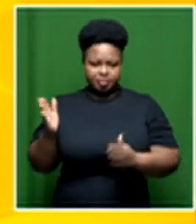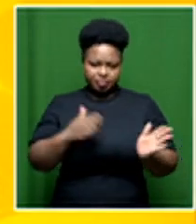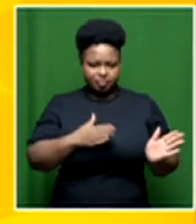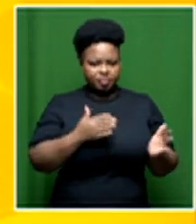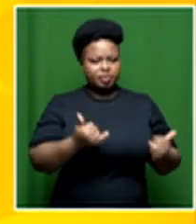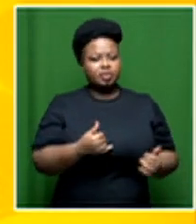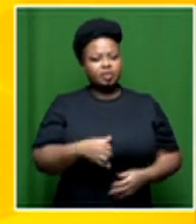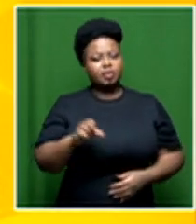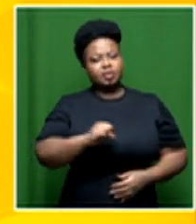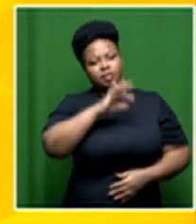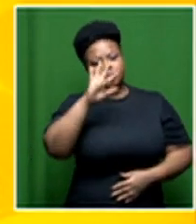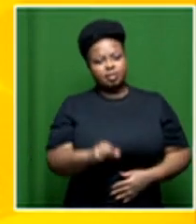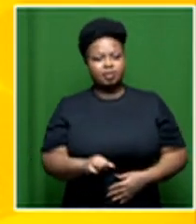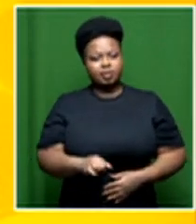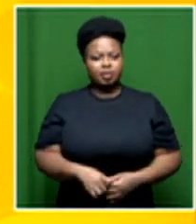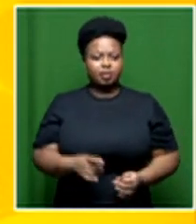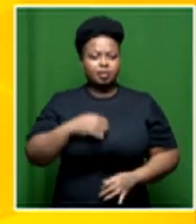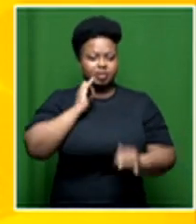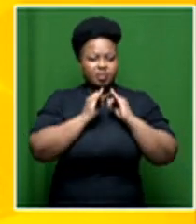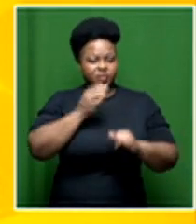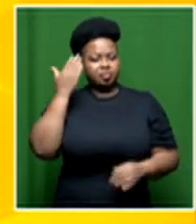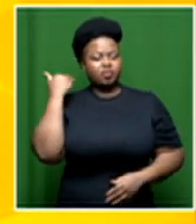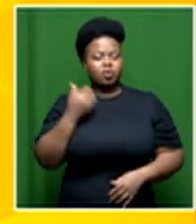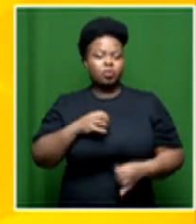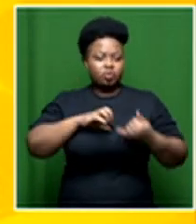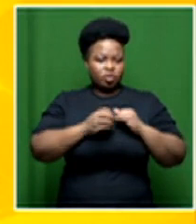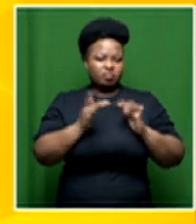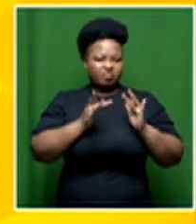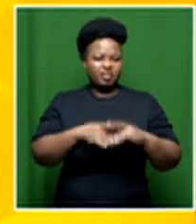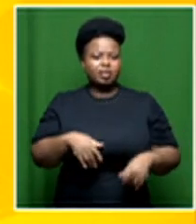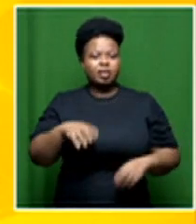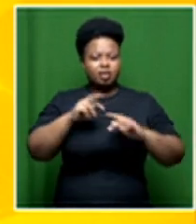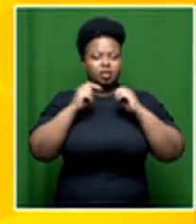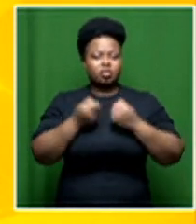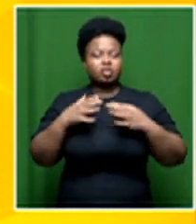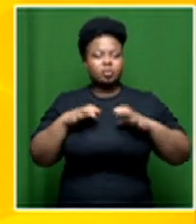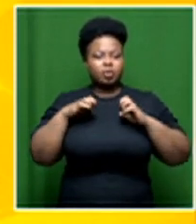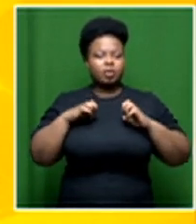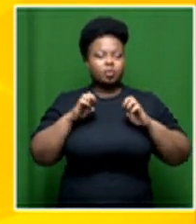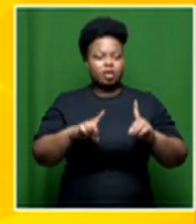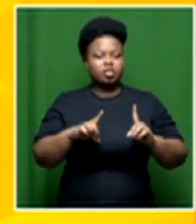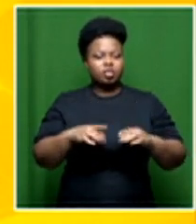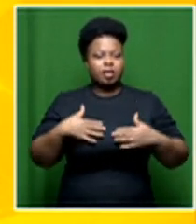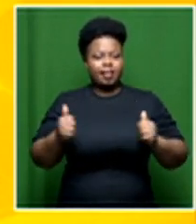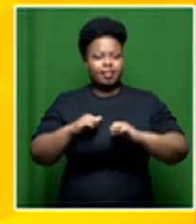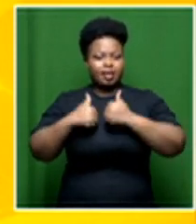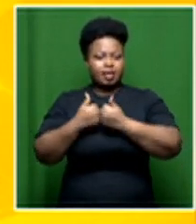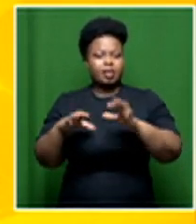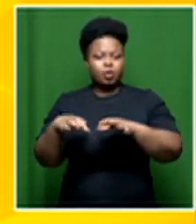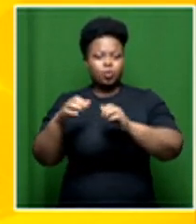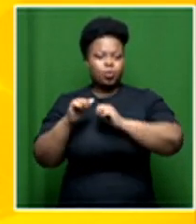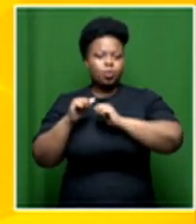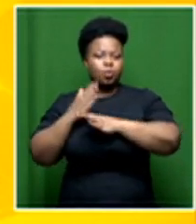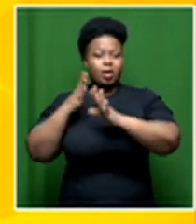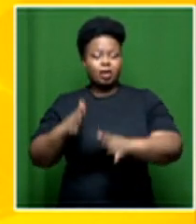Our attention back to South Africa, and we'll pick up that interview that we were having. The National Education, Health and Allied Workers, that's Nehawu, say healthcare